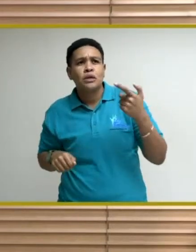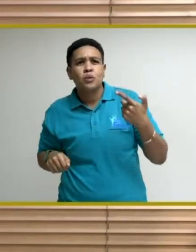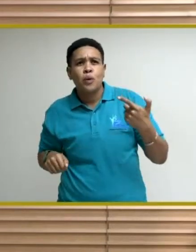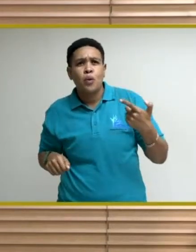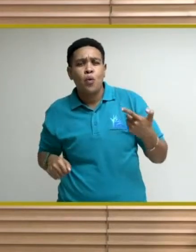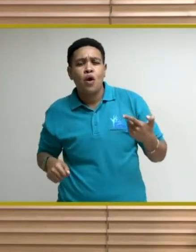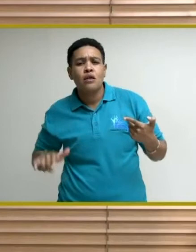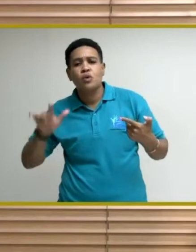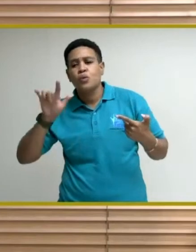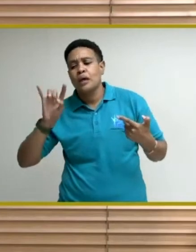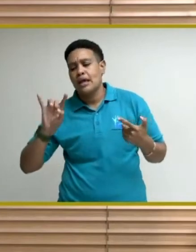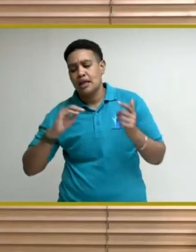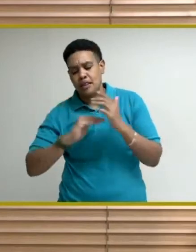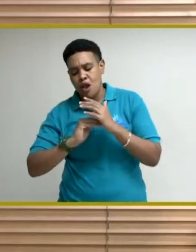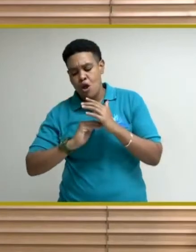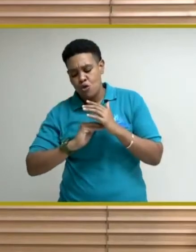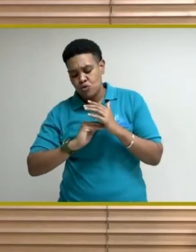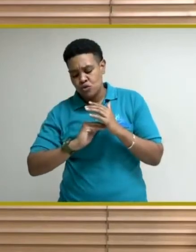2021,